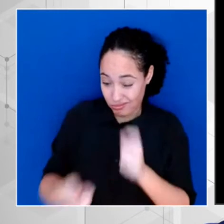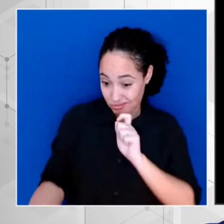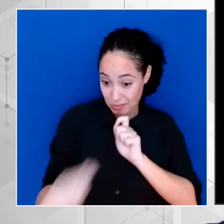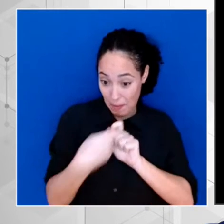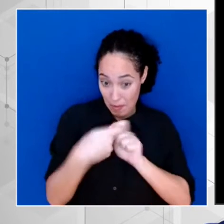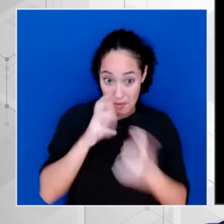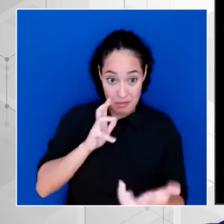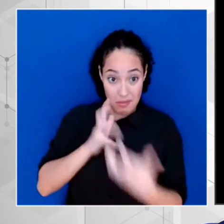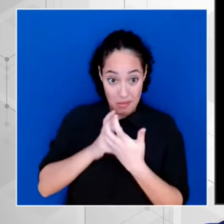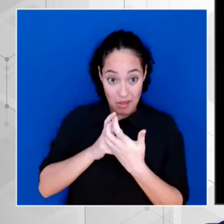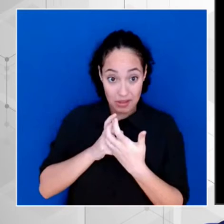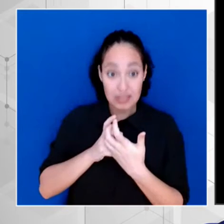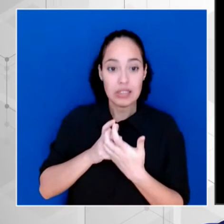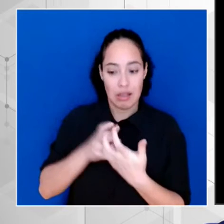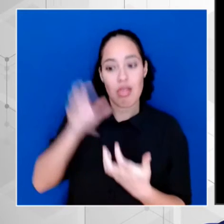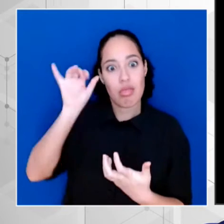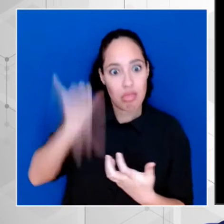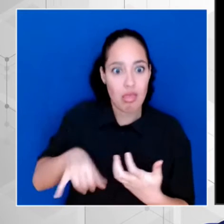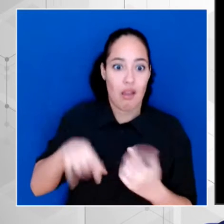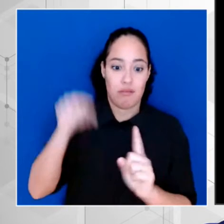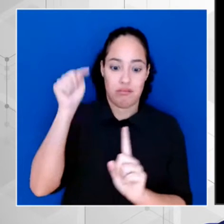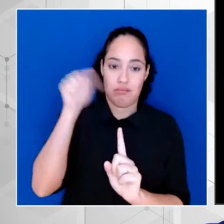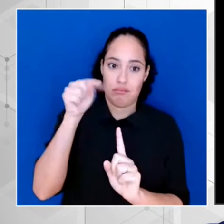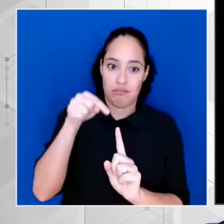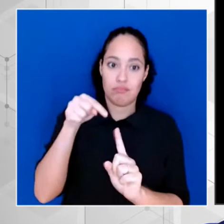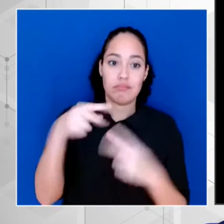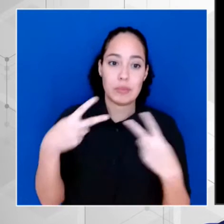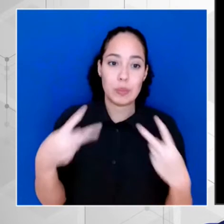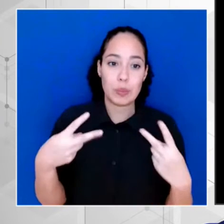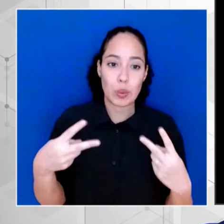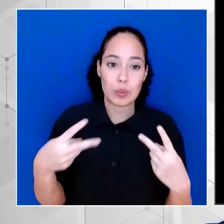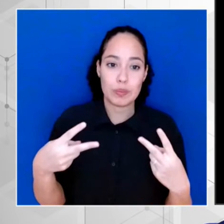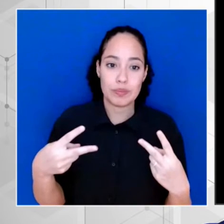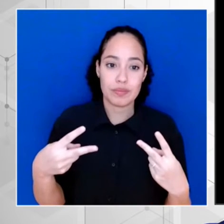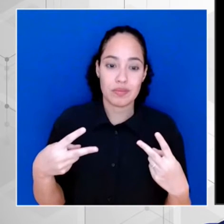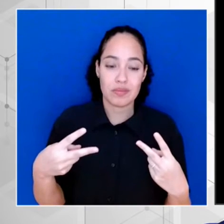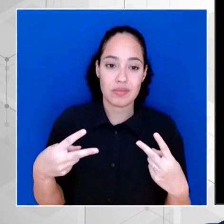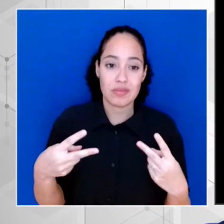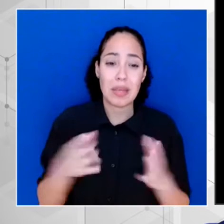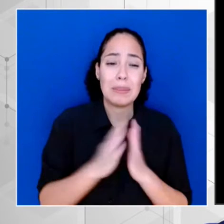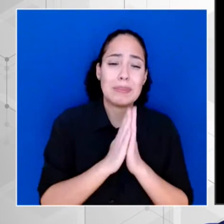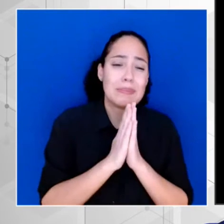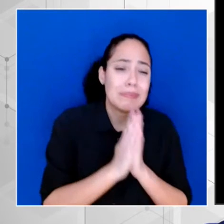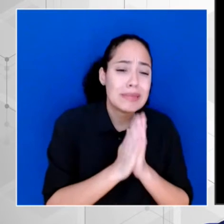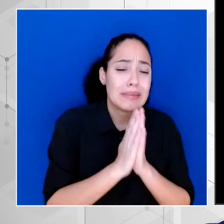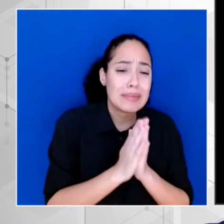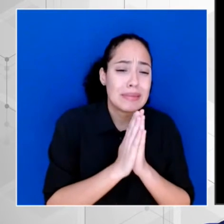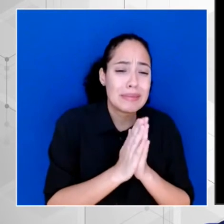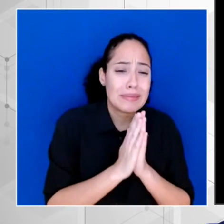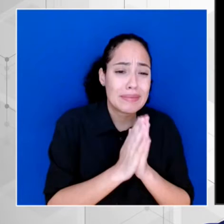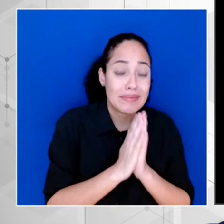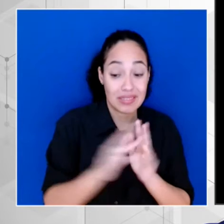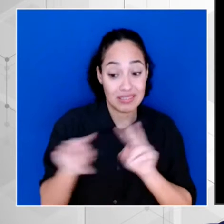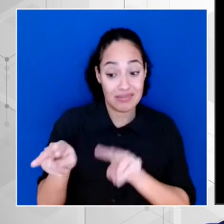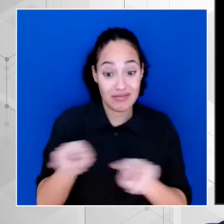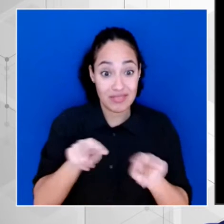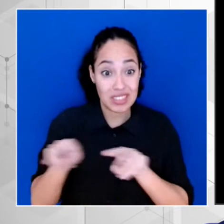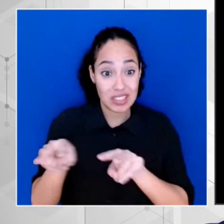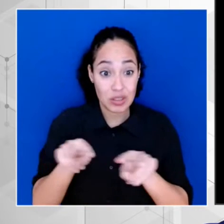the dark mode option. And please, please, please don't put videos or sounds on